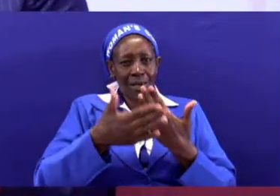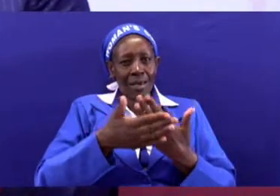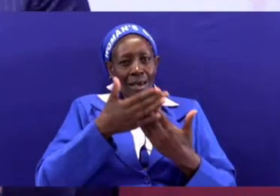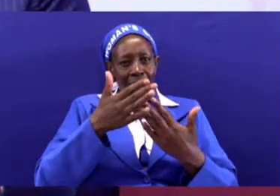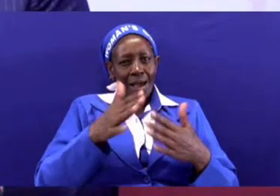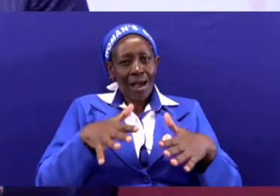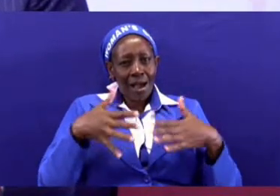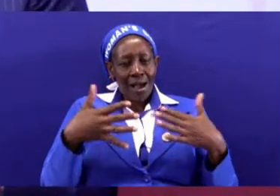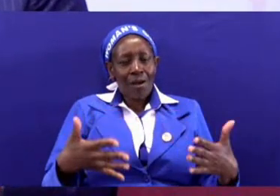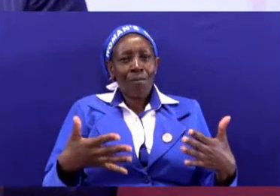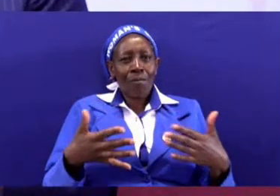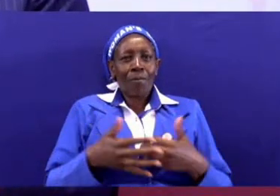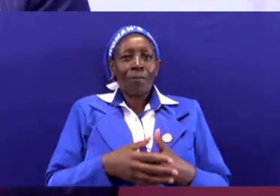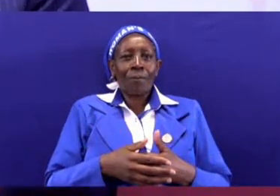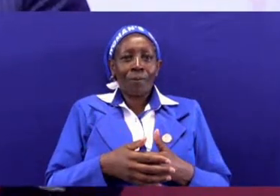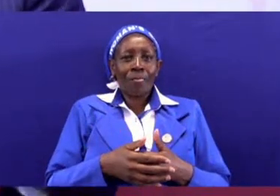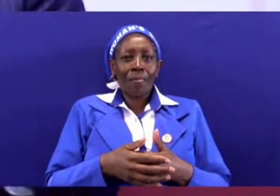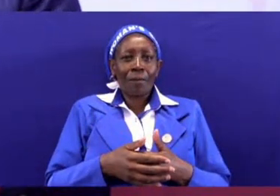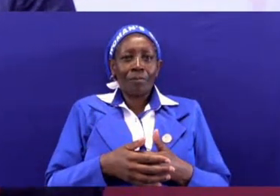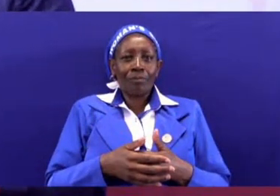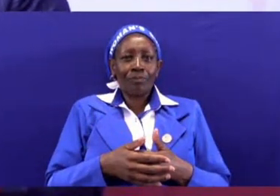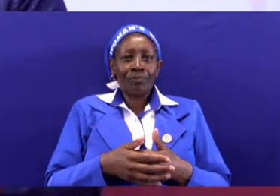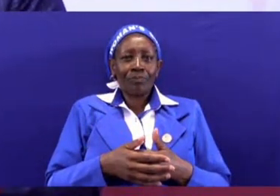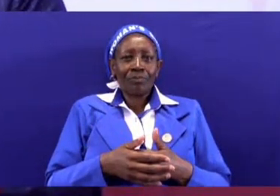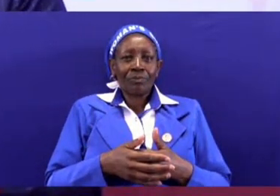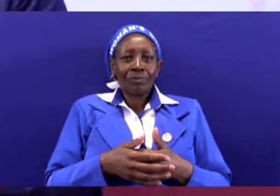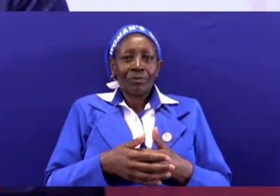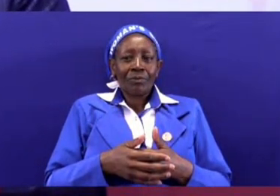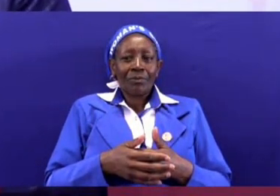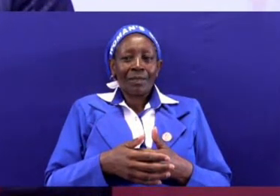them? Mental health.